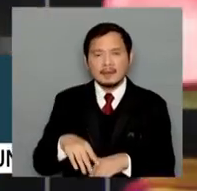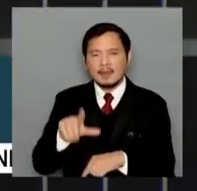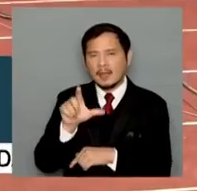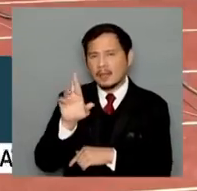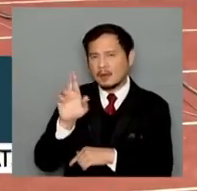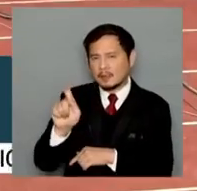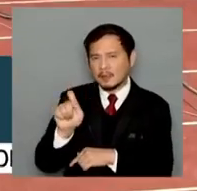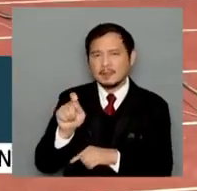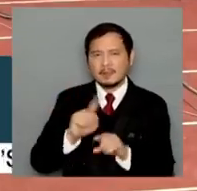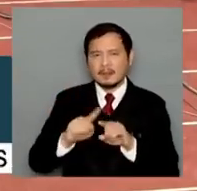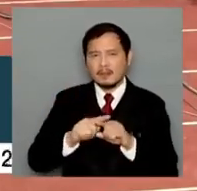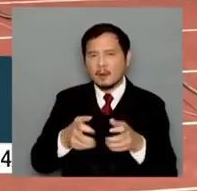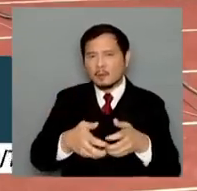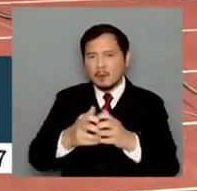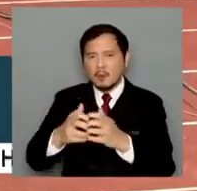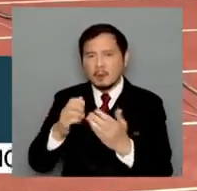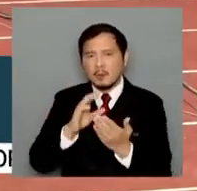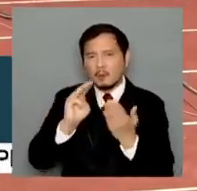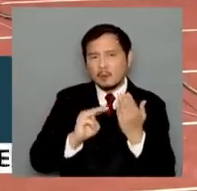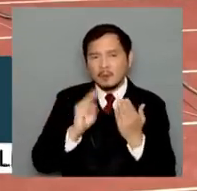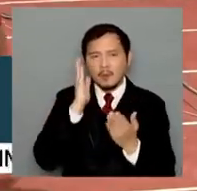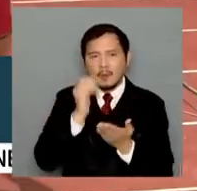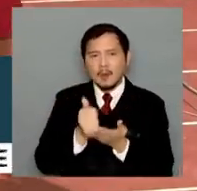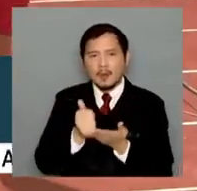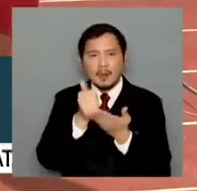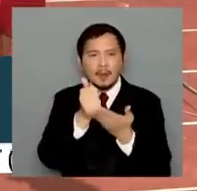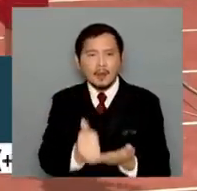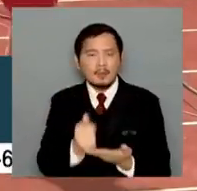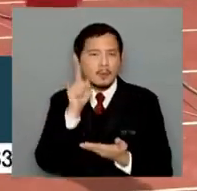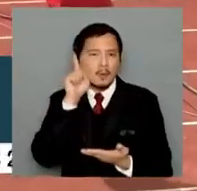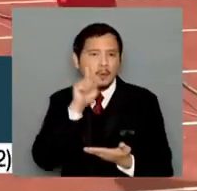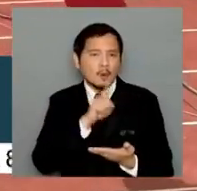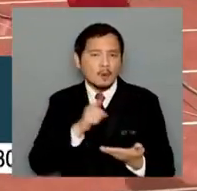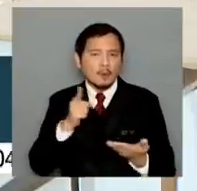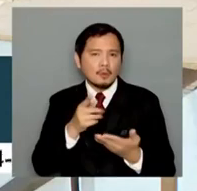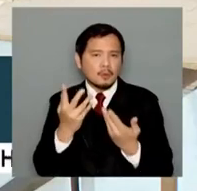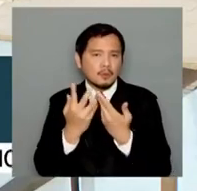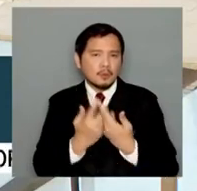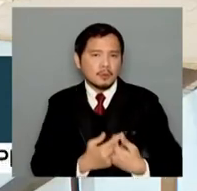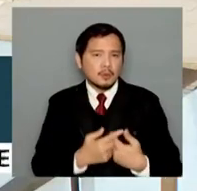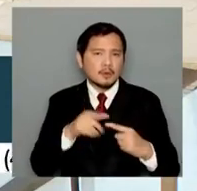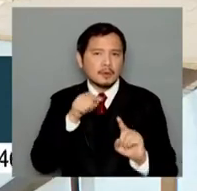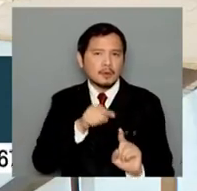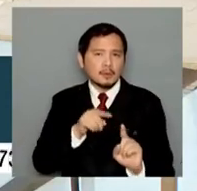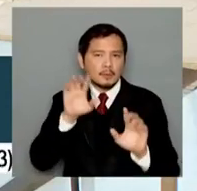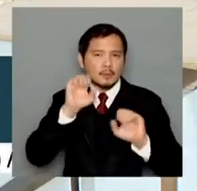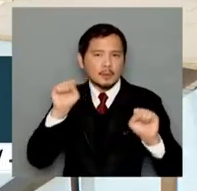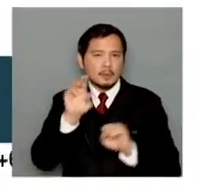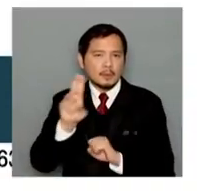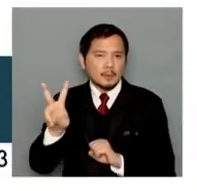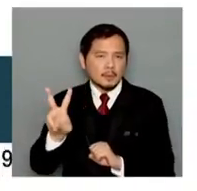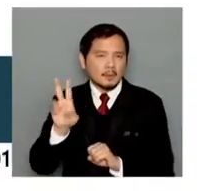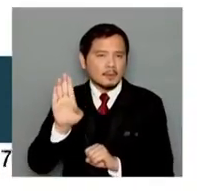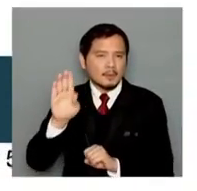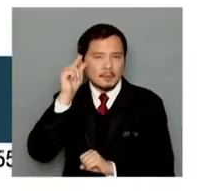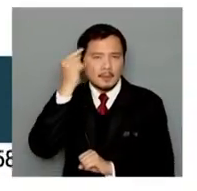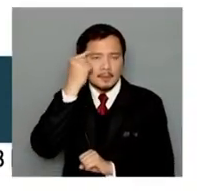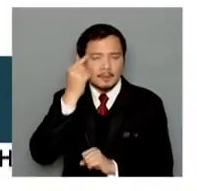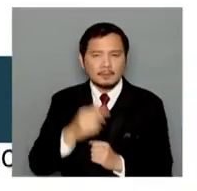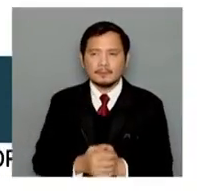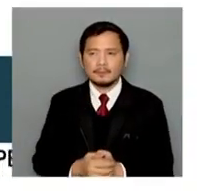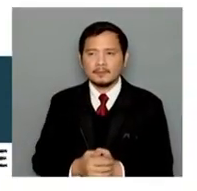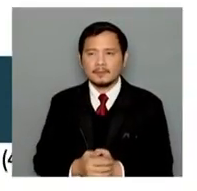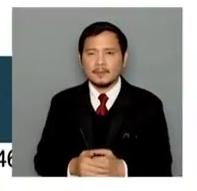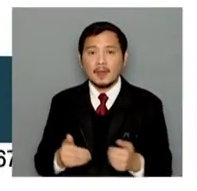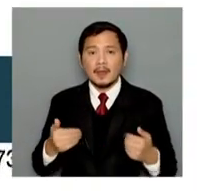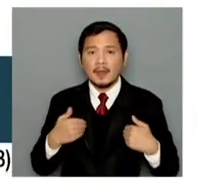her domain, would push through seamlessly under the Marcos administration. Hermina. All right, Kat, you know, there have been reports coming